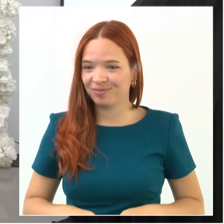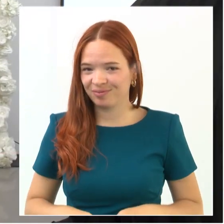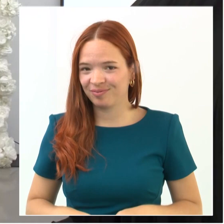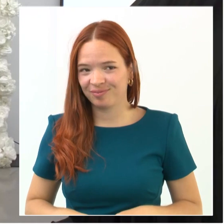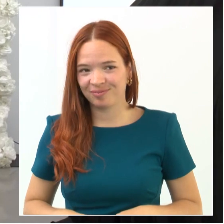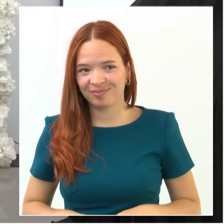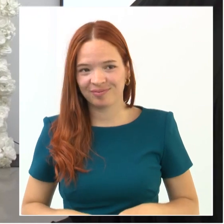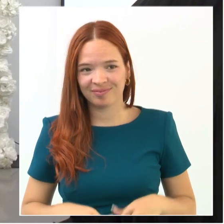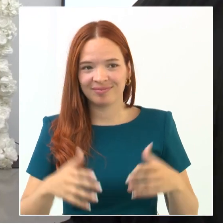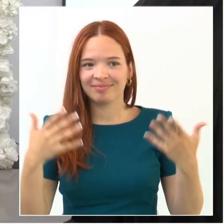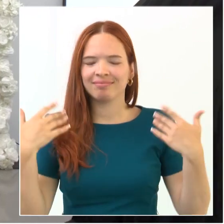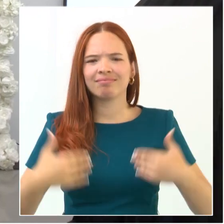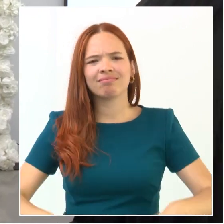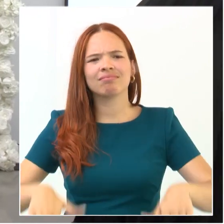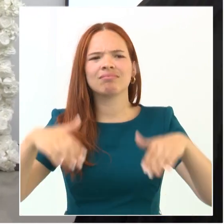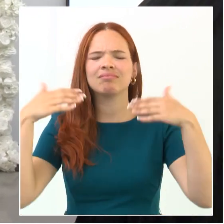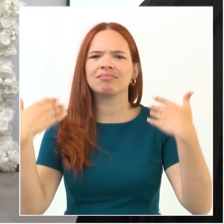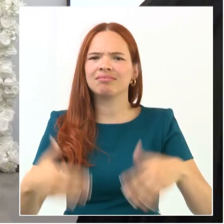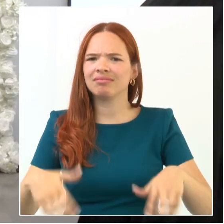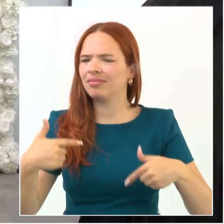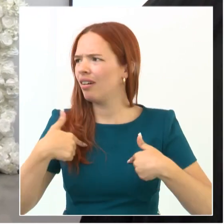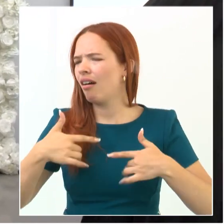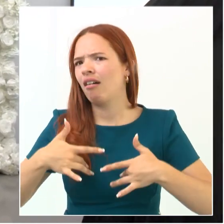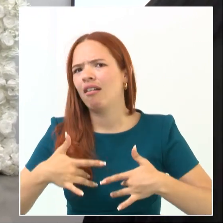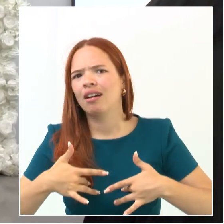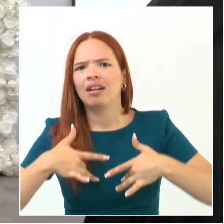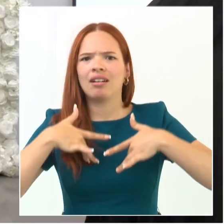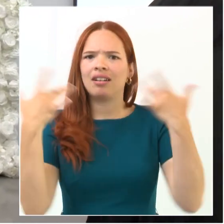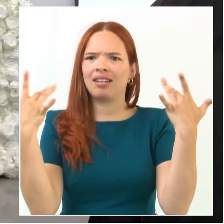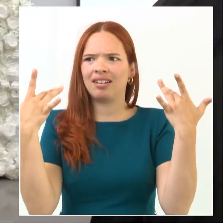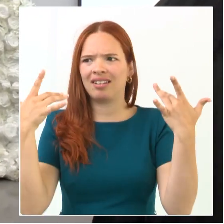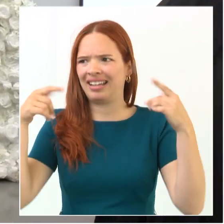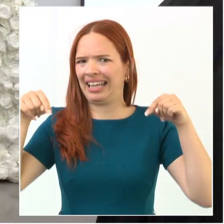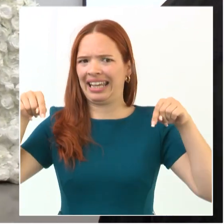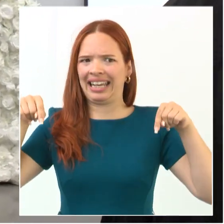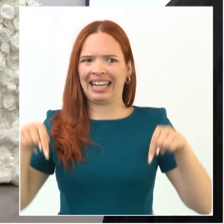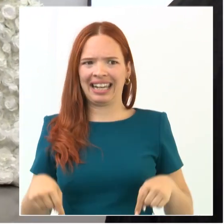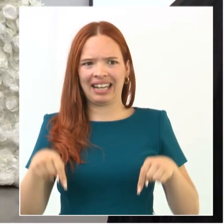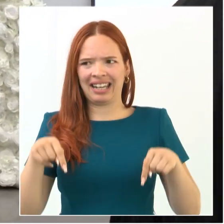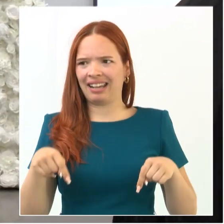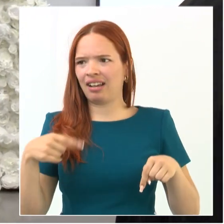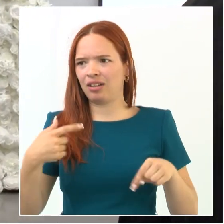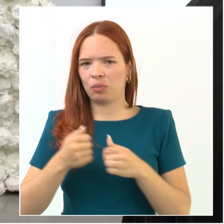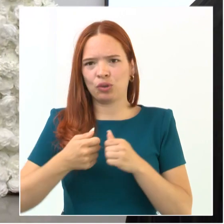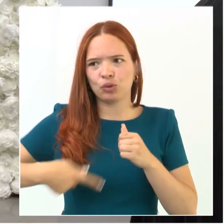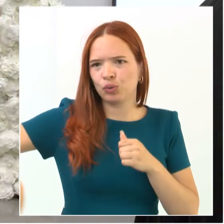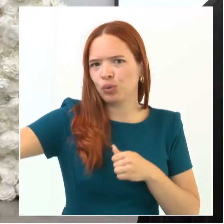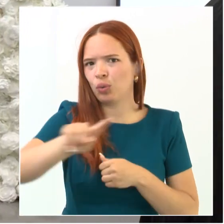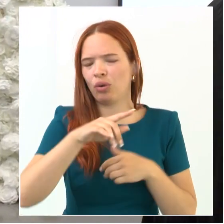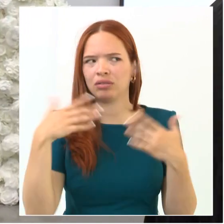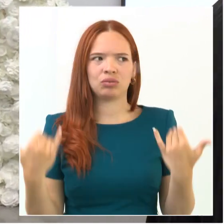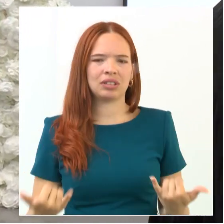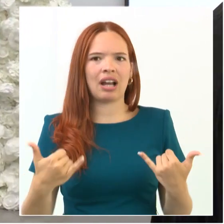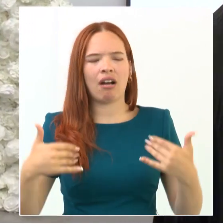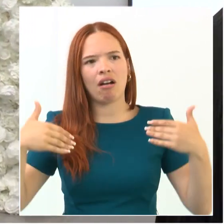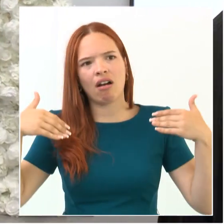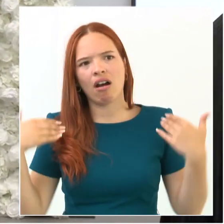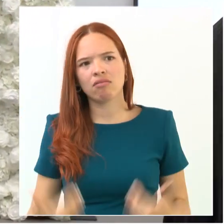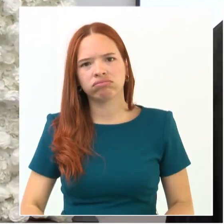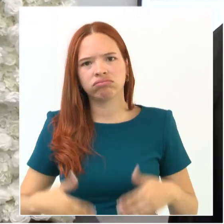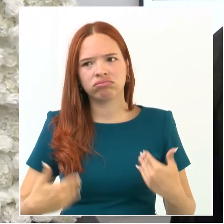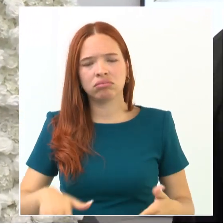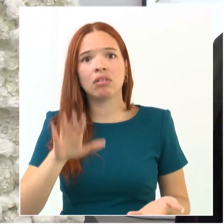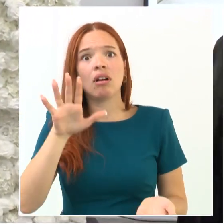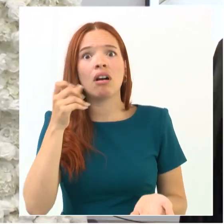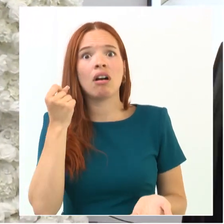We're very excited to be here today for so many reasons. You know, first of all, what a brand. You know, Polestar